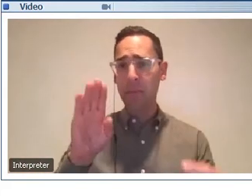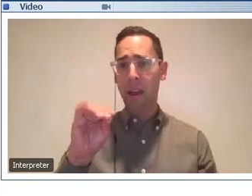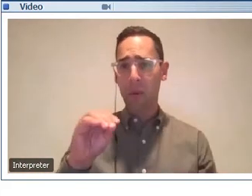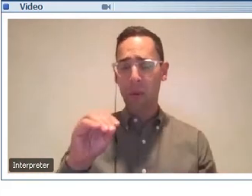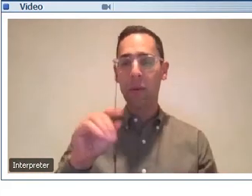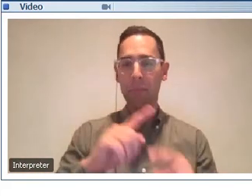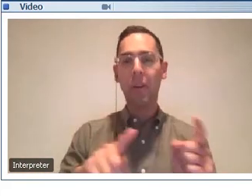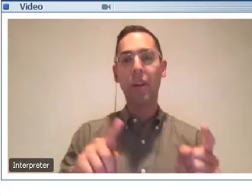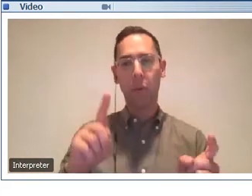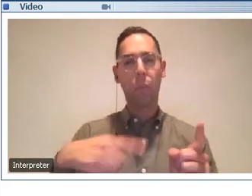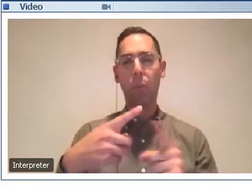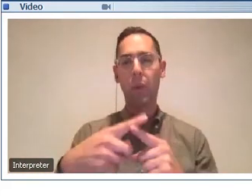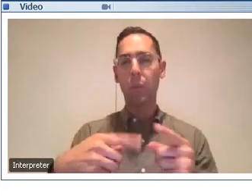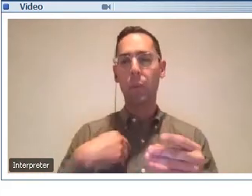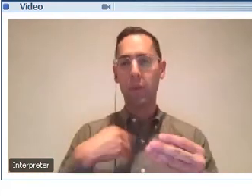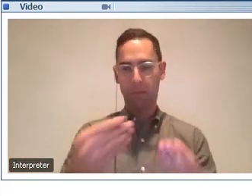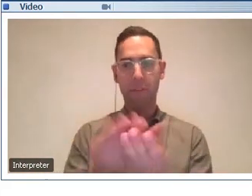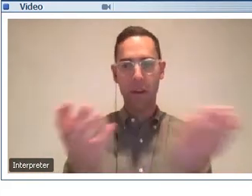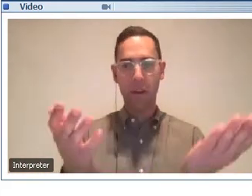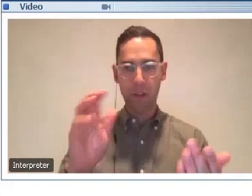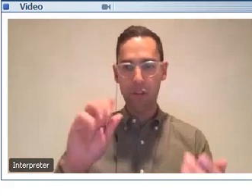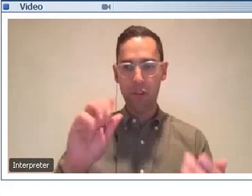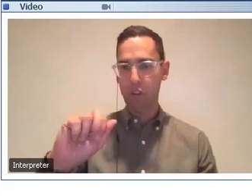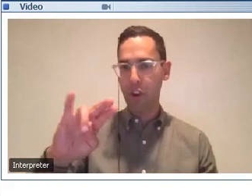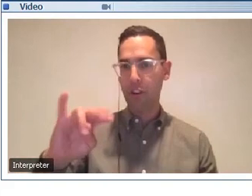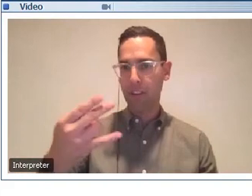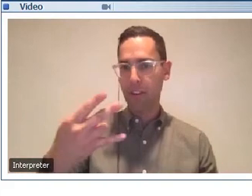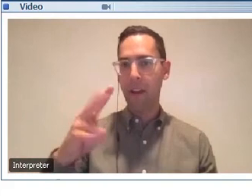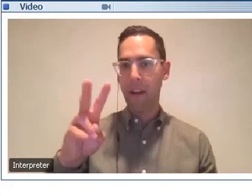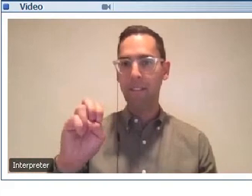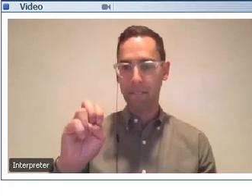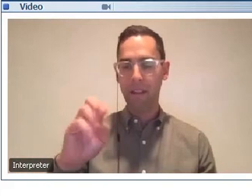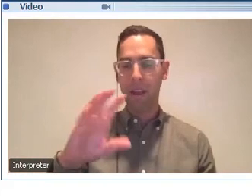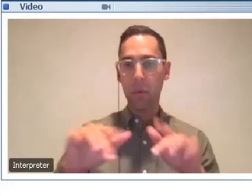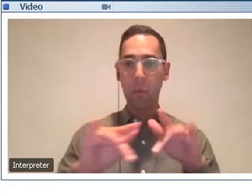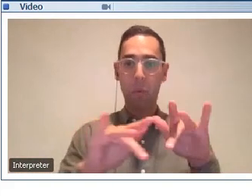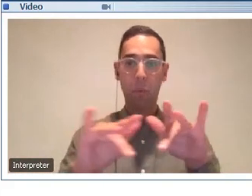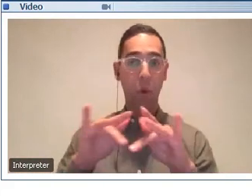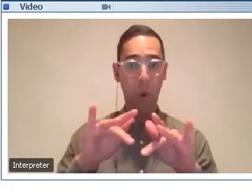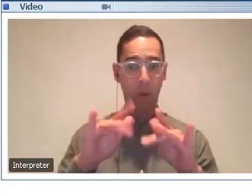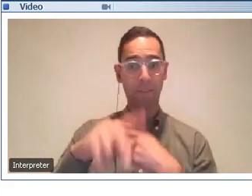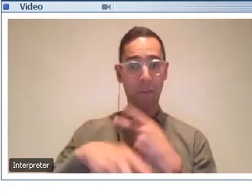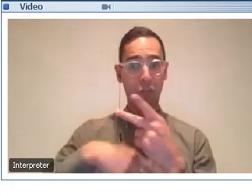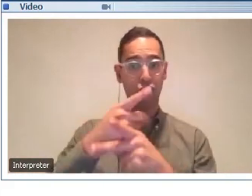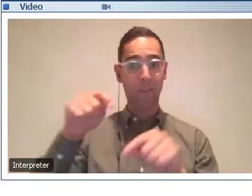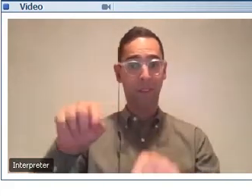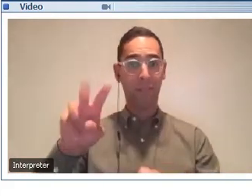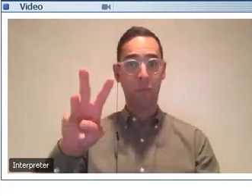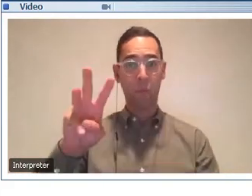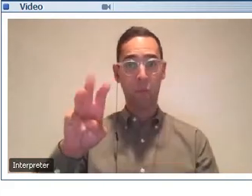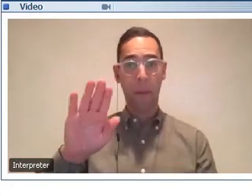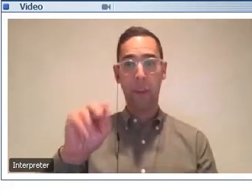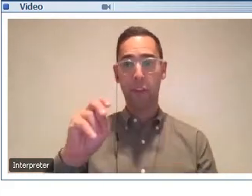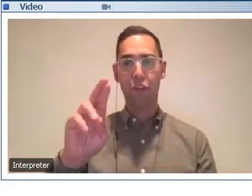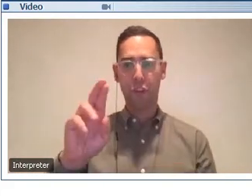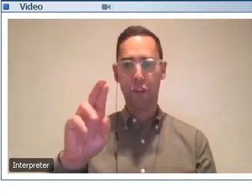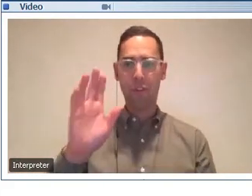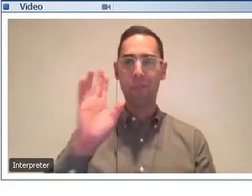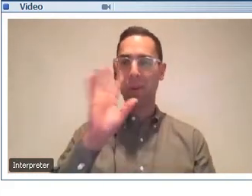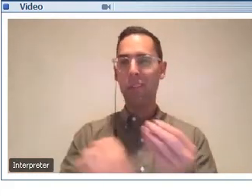we provide an archived and recorded version of this webinar, that we do include information about